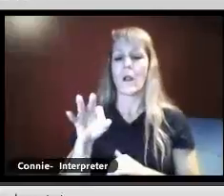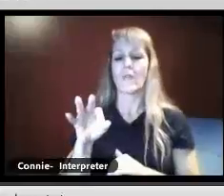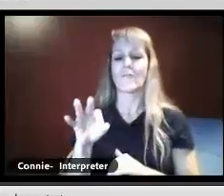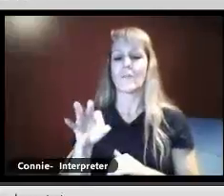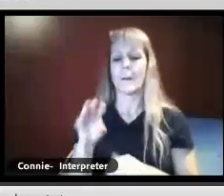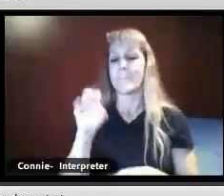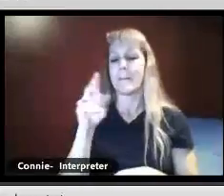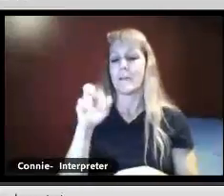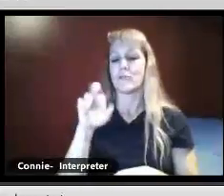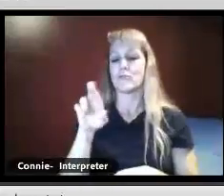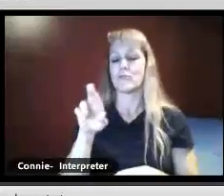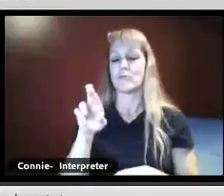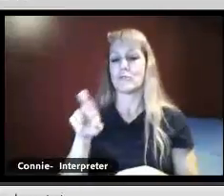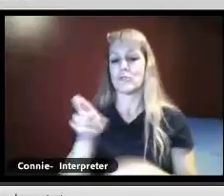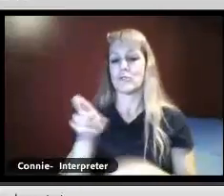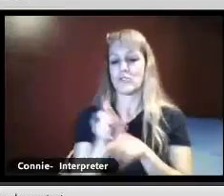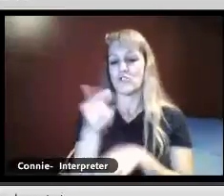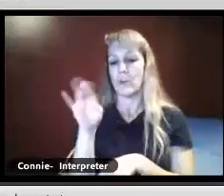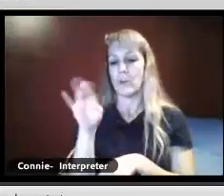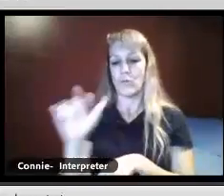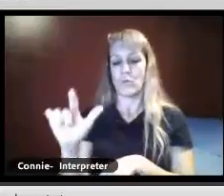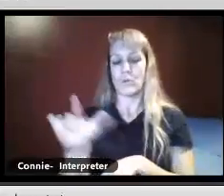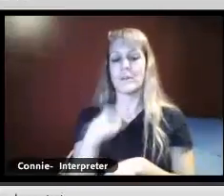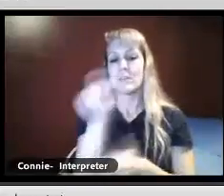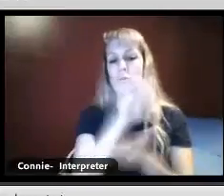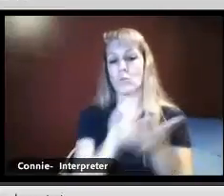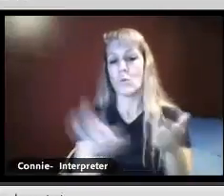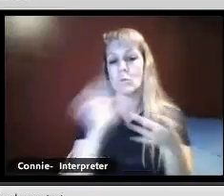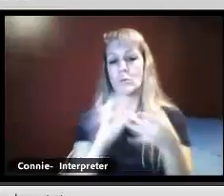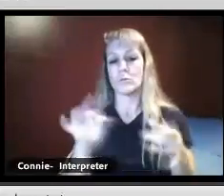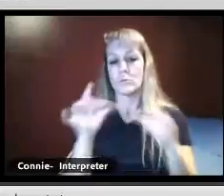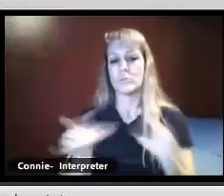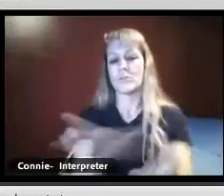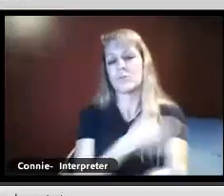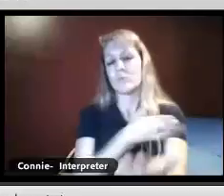about. And he wrote a song